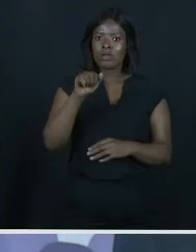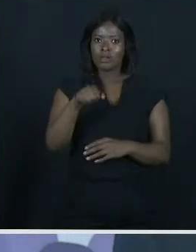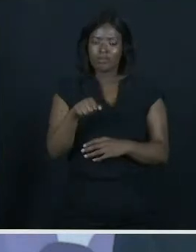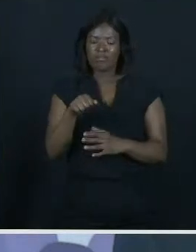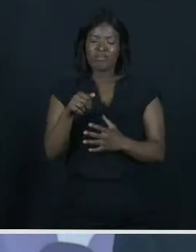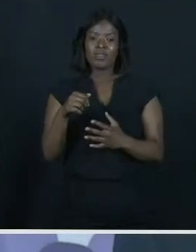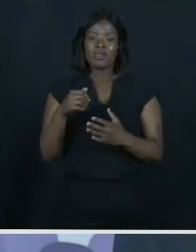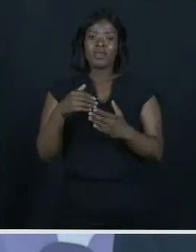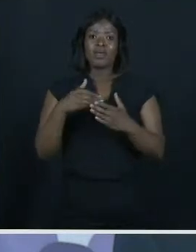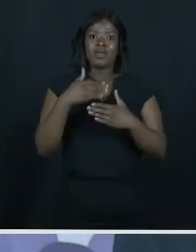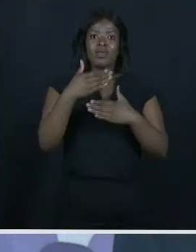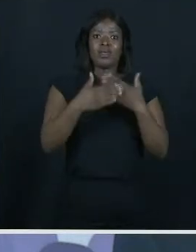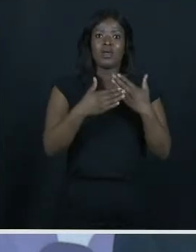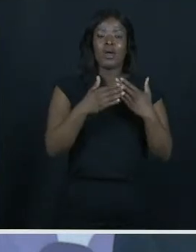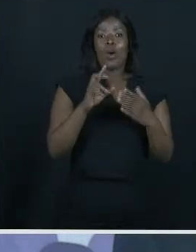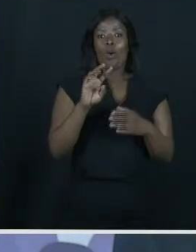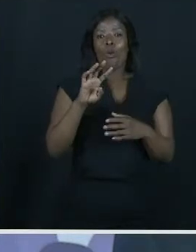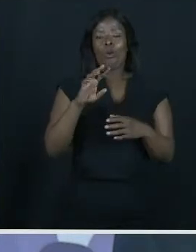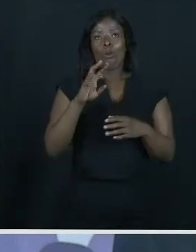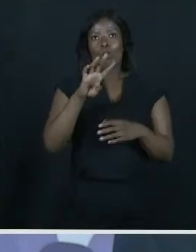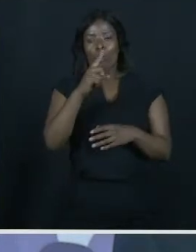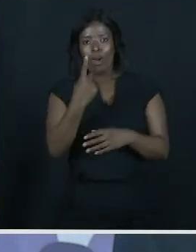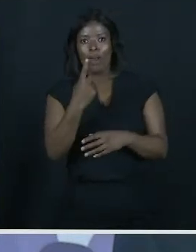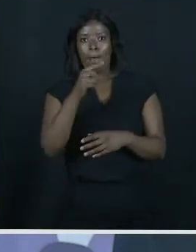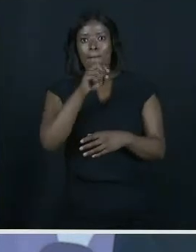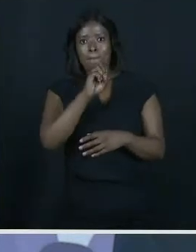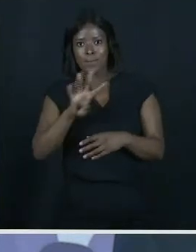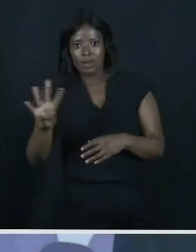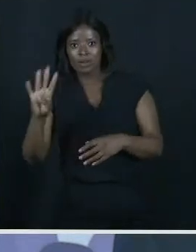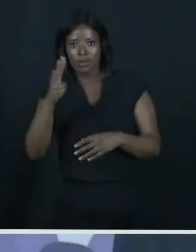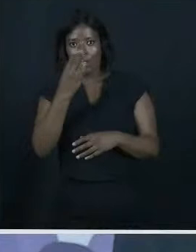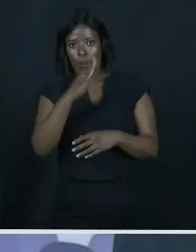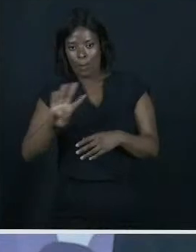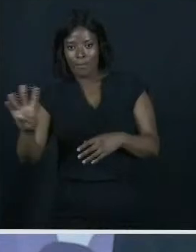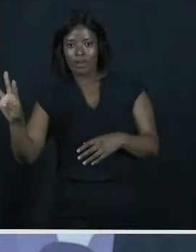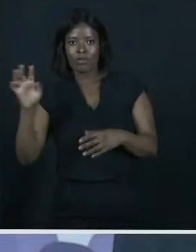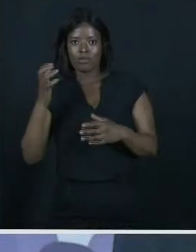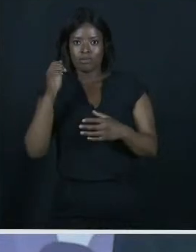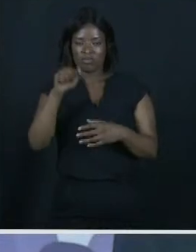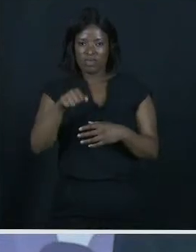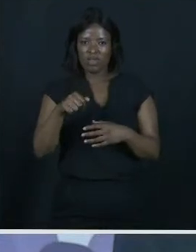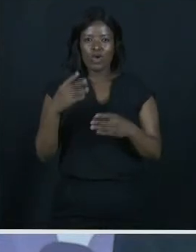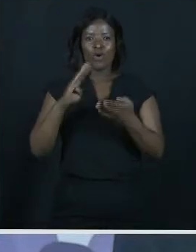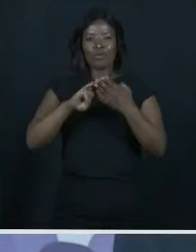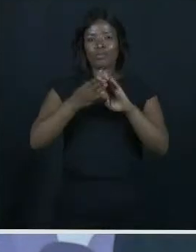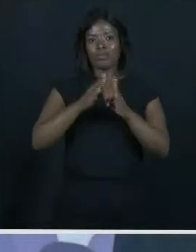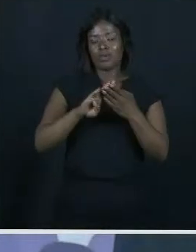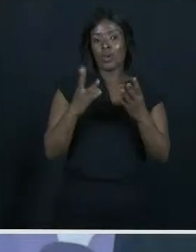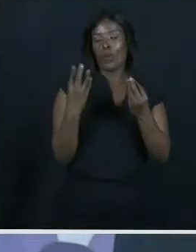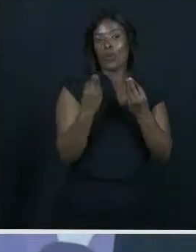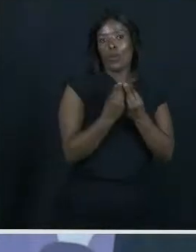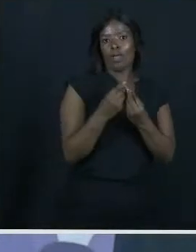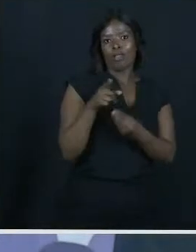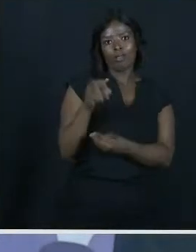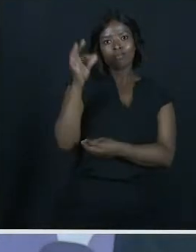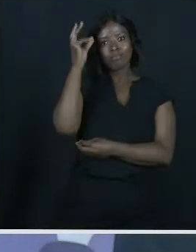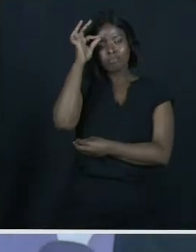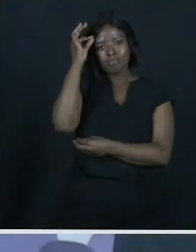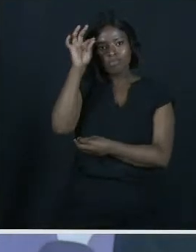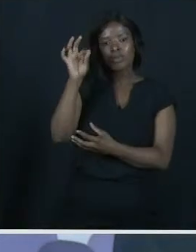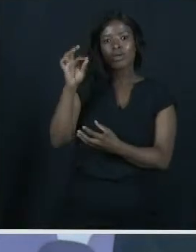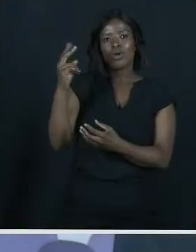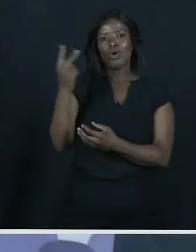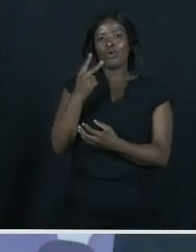commitments amount to 1 billion rand to programs implemented by civil society and government, such as